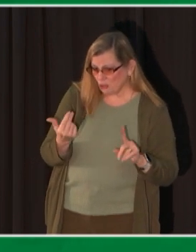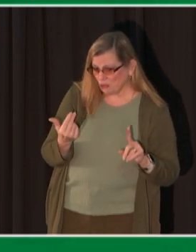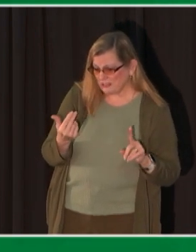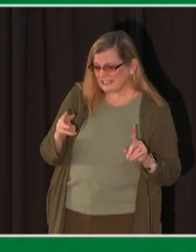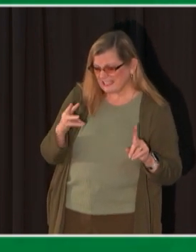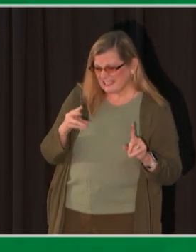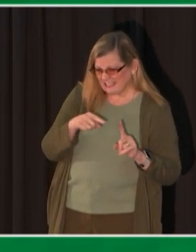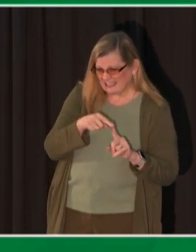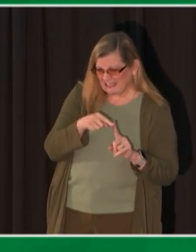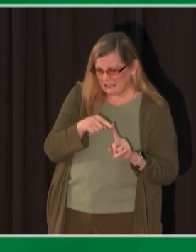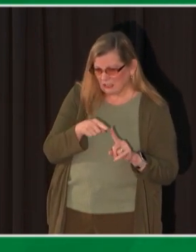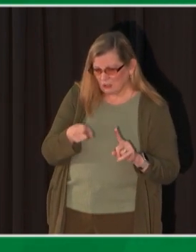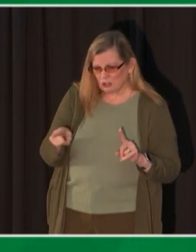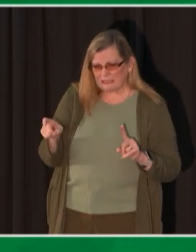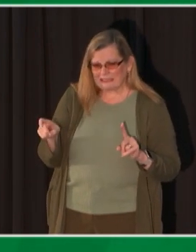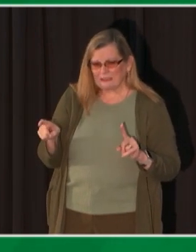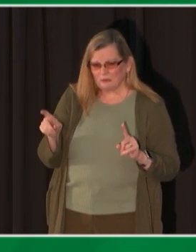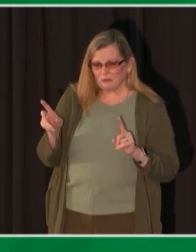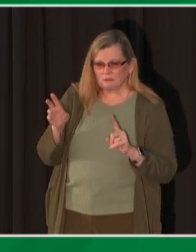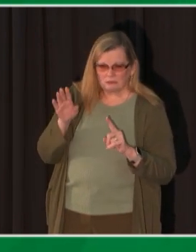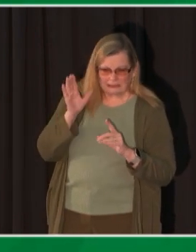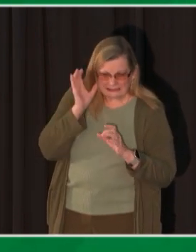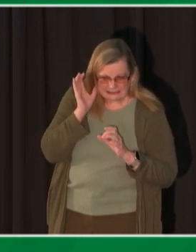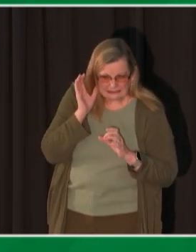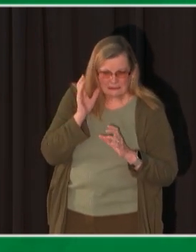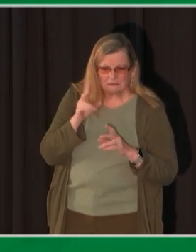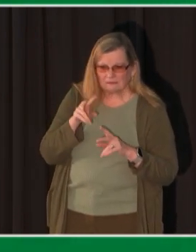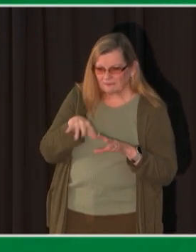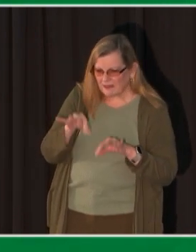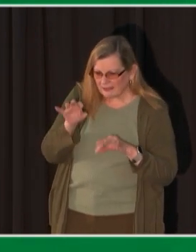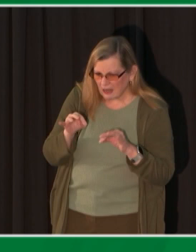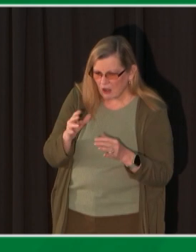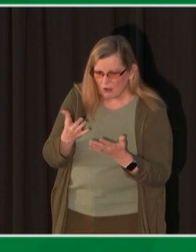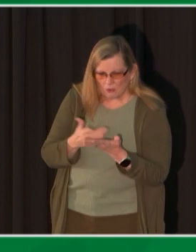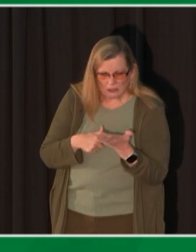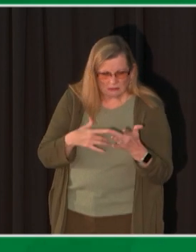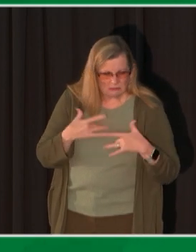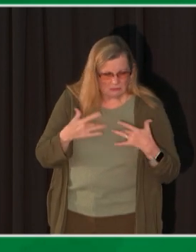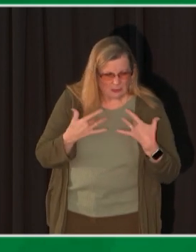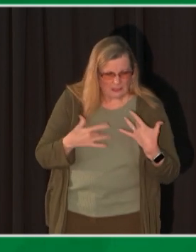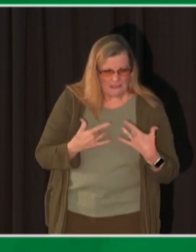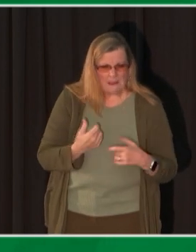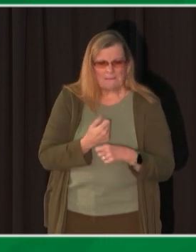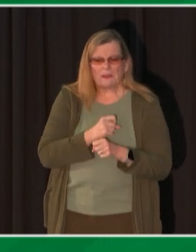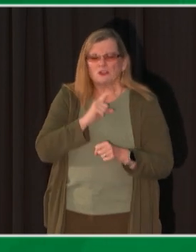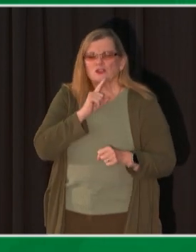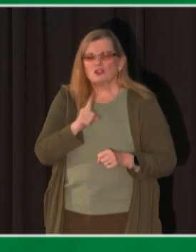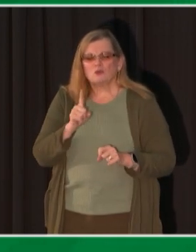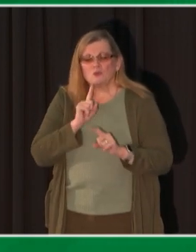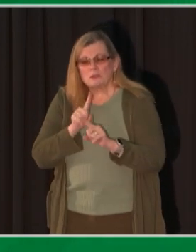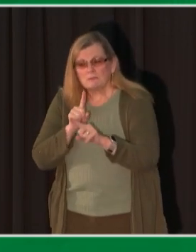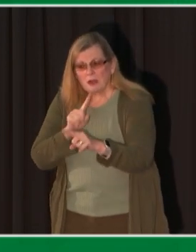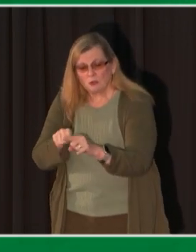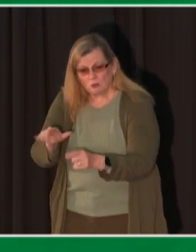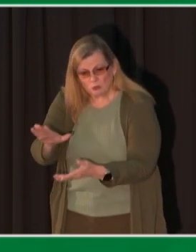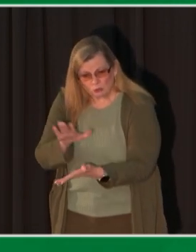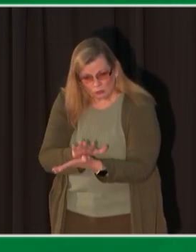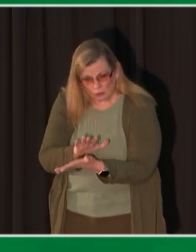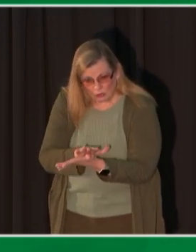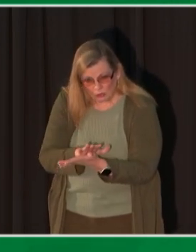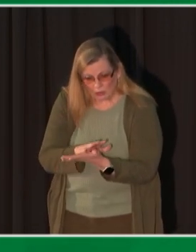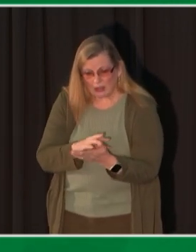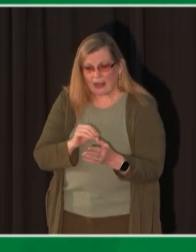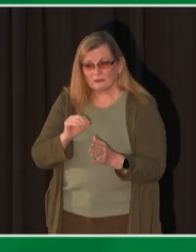to hear from you. So please make sure that you're responding to your school or your teacher so